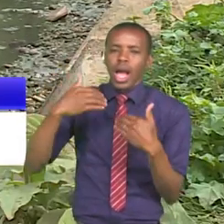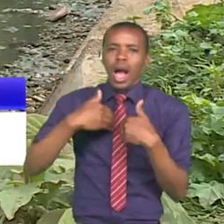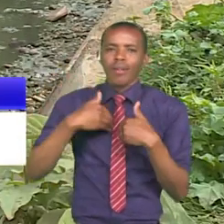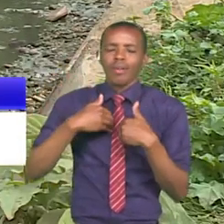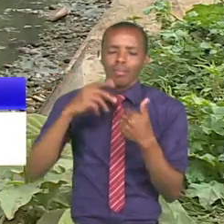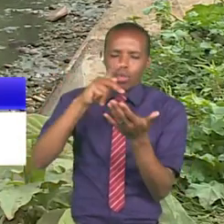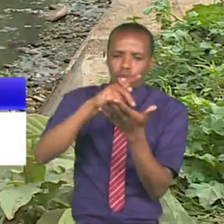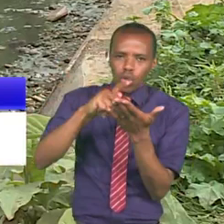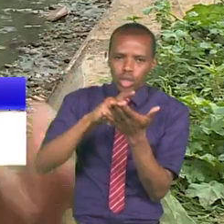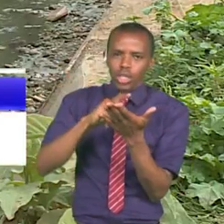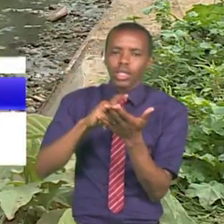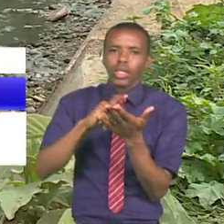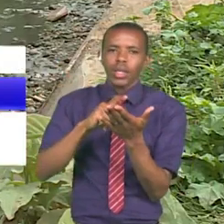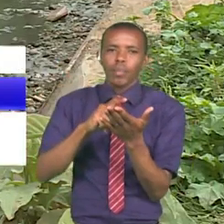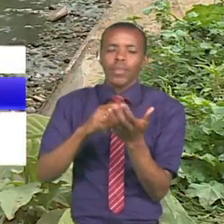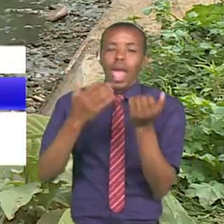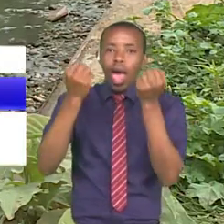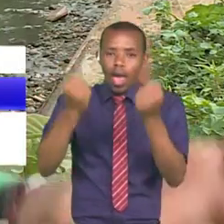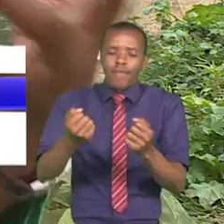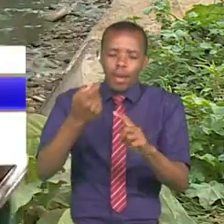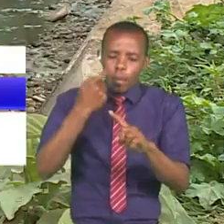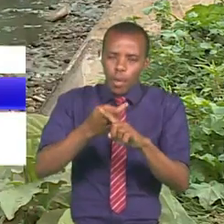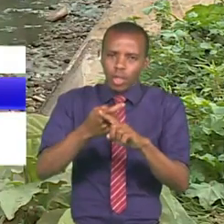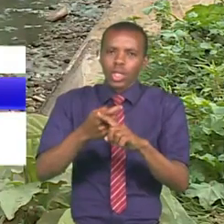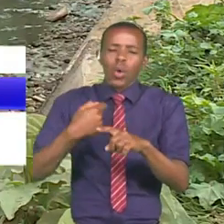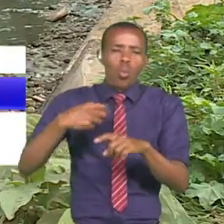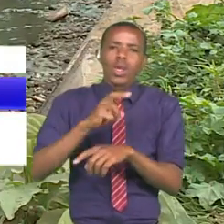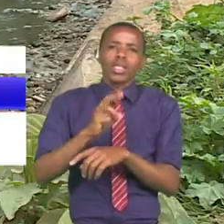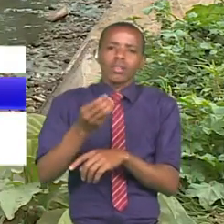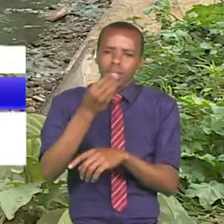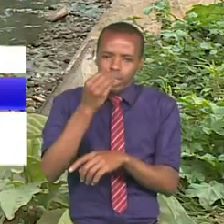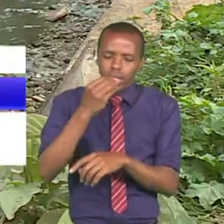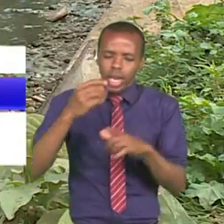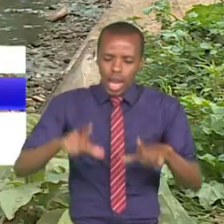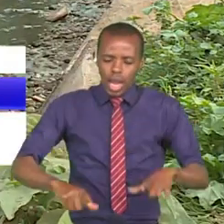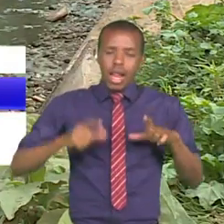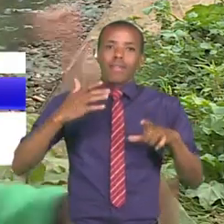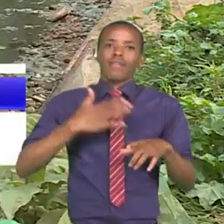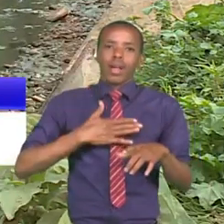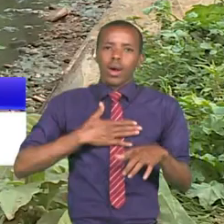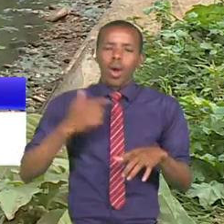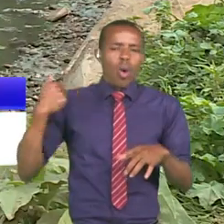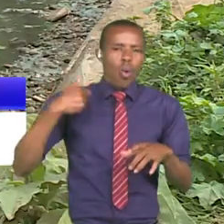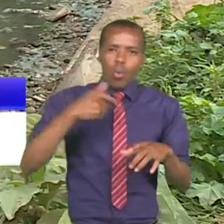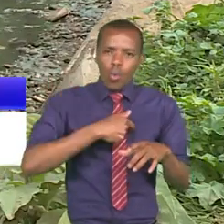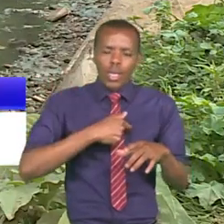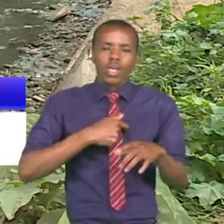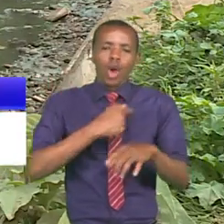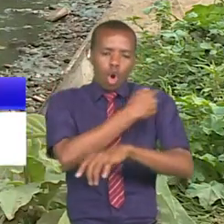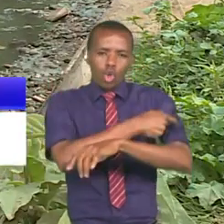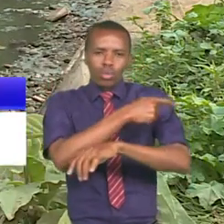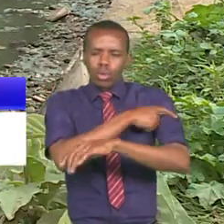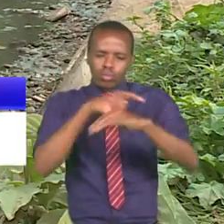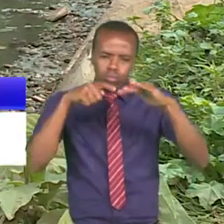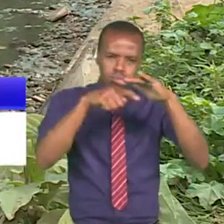dioxins, a lot of heavy metals. We consume the shit back into our lives. We end up going to the hospital, spending